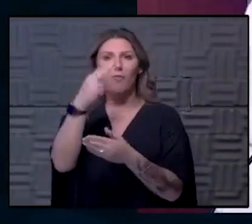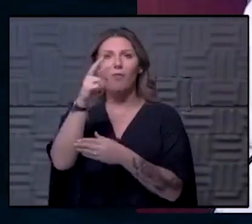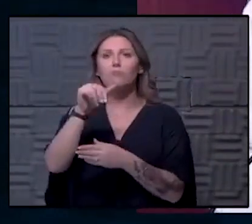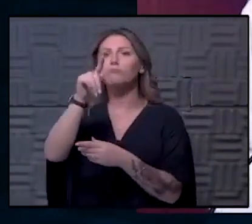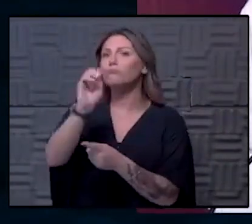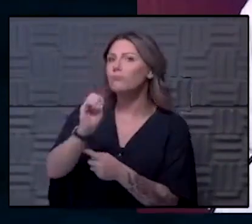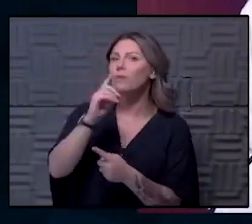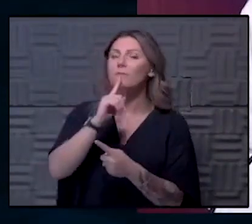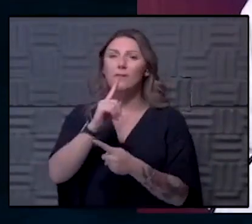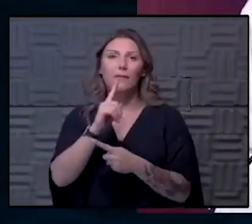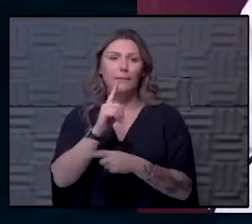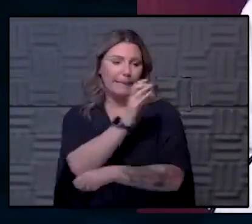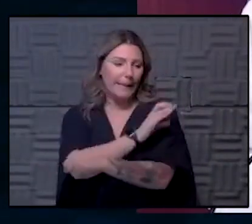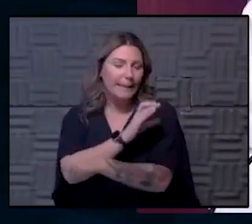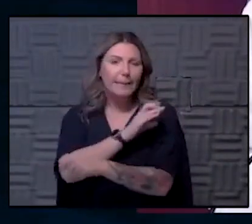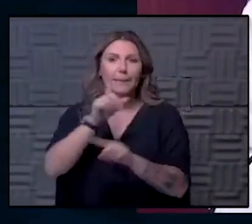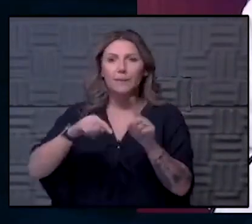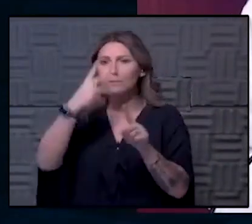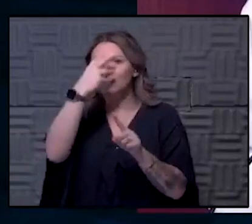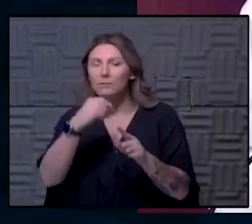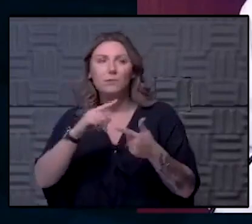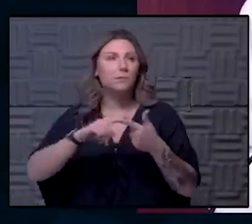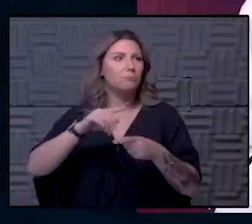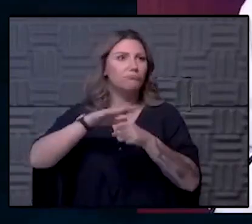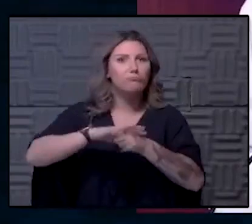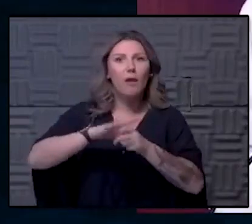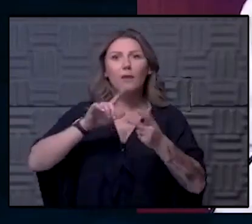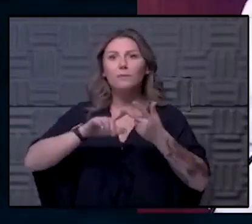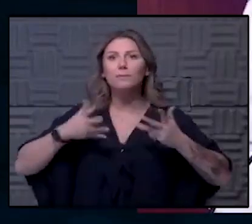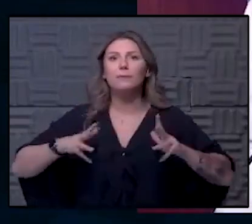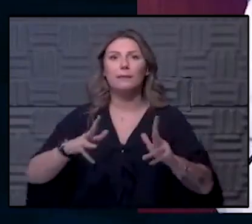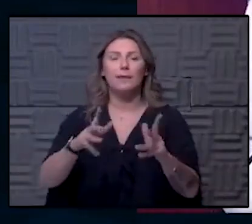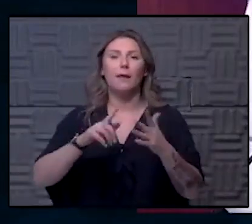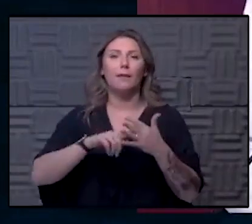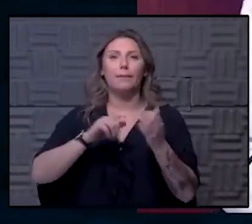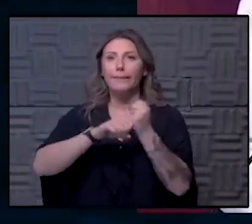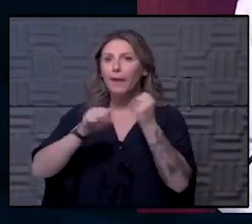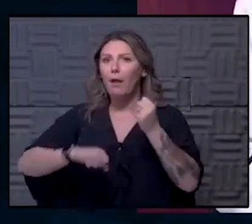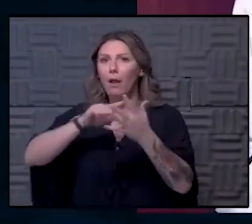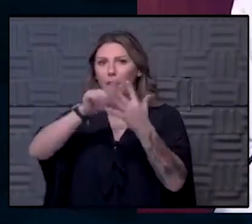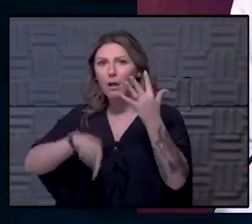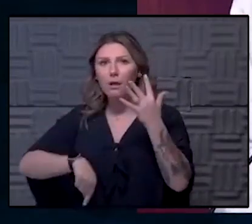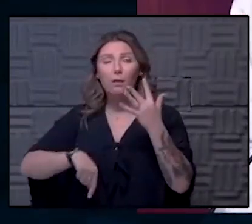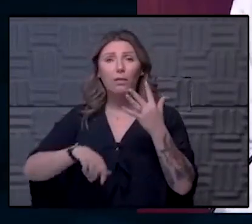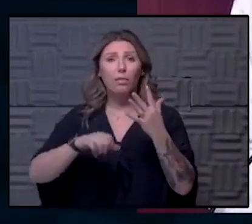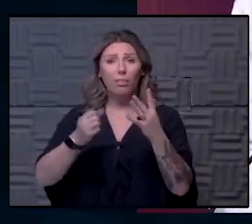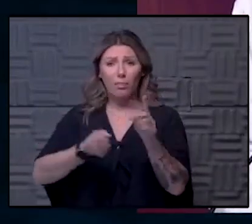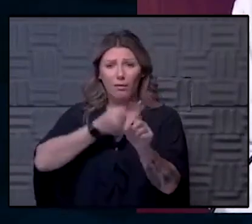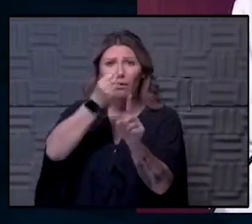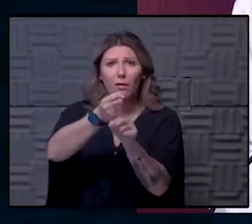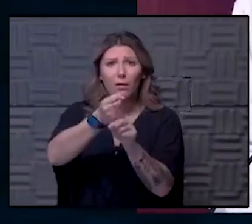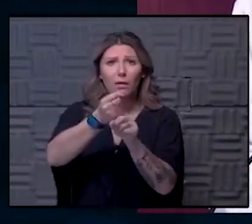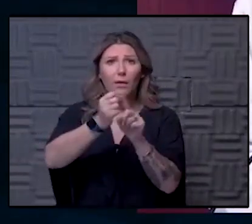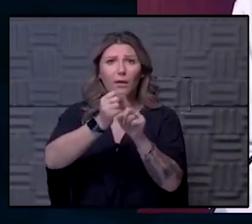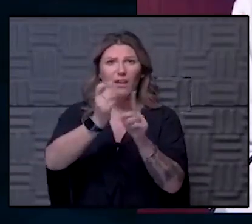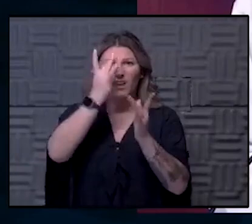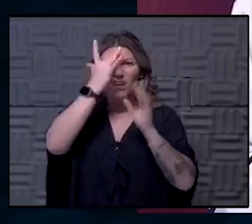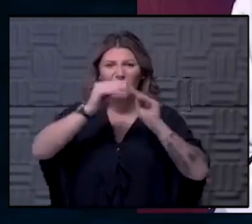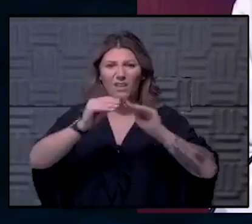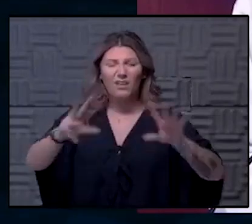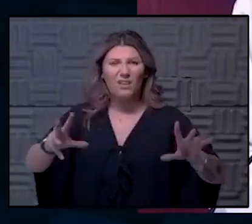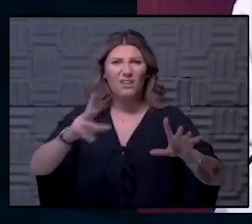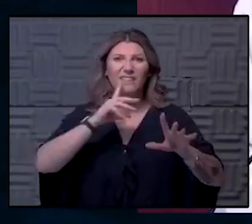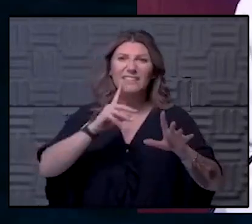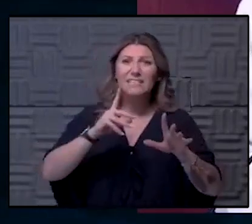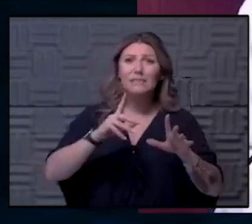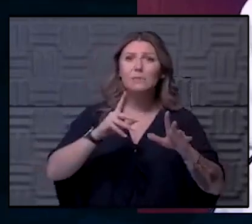significant insomnia, along with more stress, depression, anxiety, et cetera. So as the pandemic has waned a little, has that gotten any better,